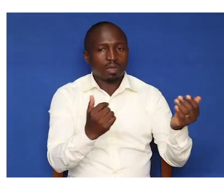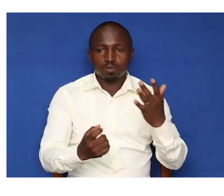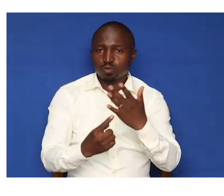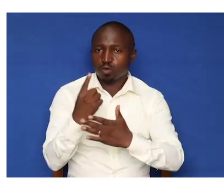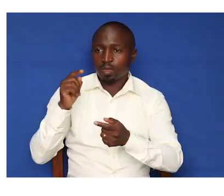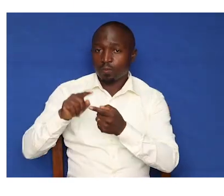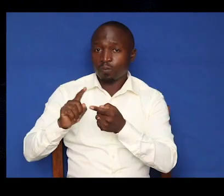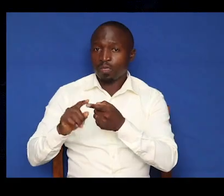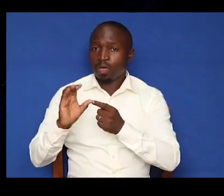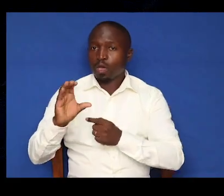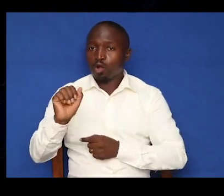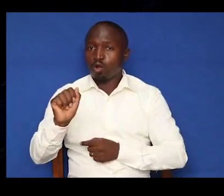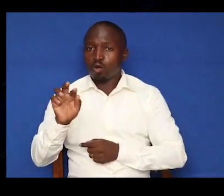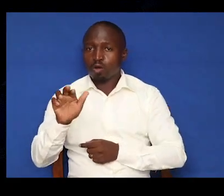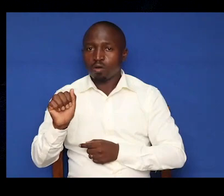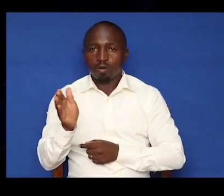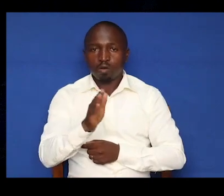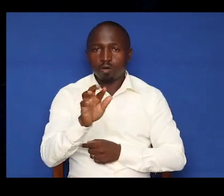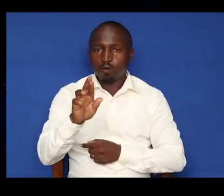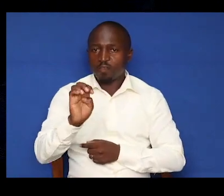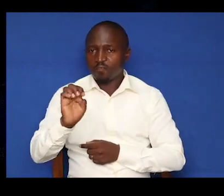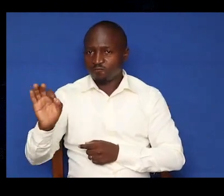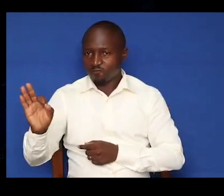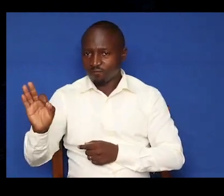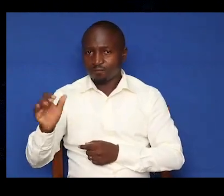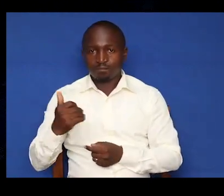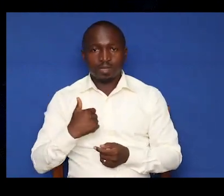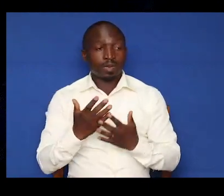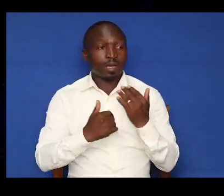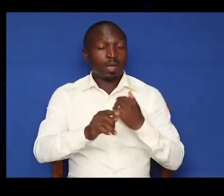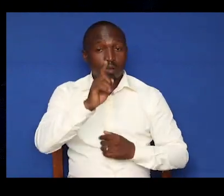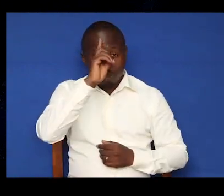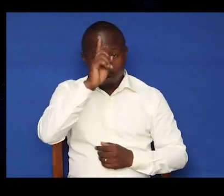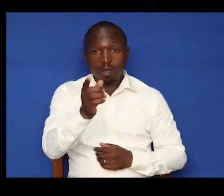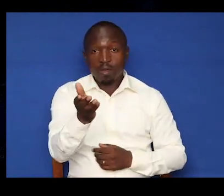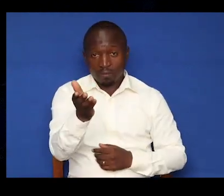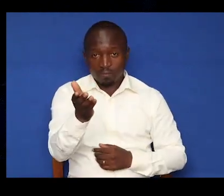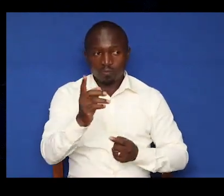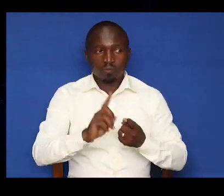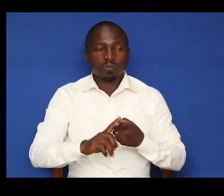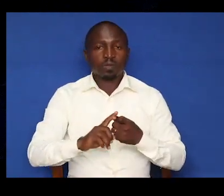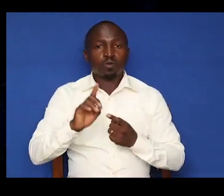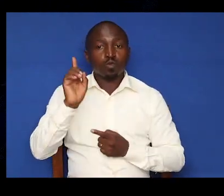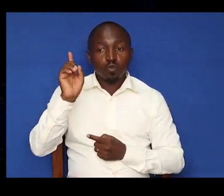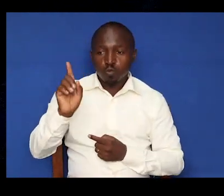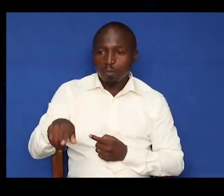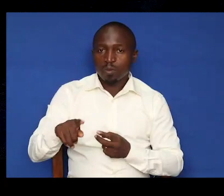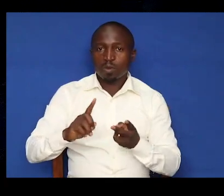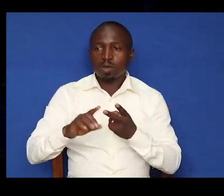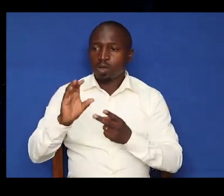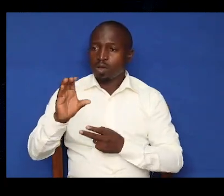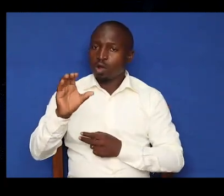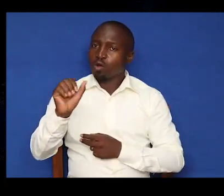reef. My dear students, I would like you to understand the